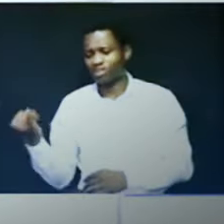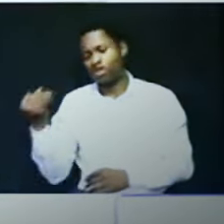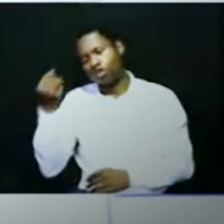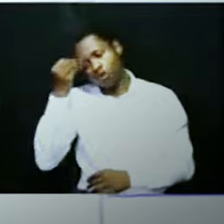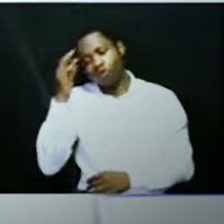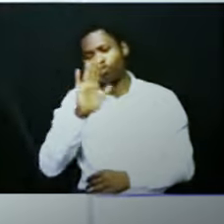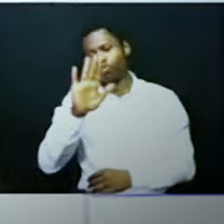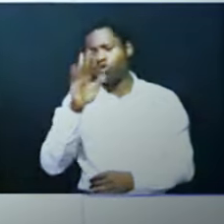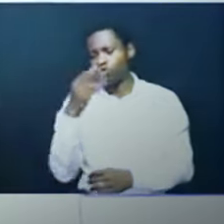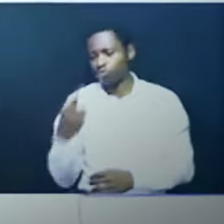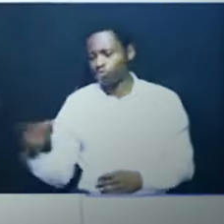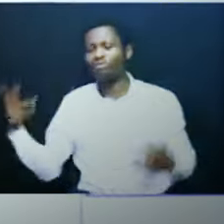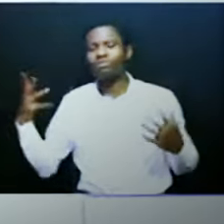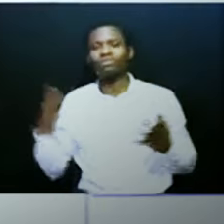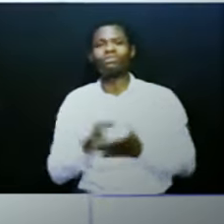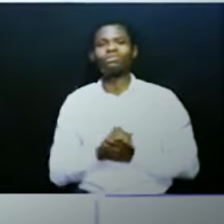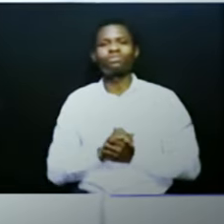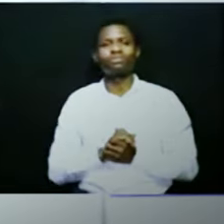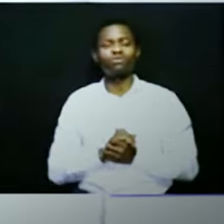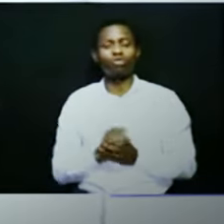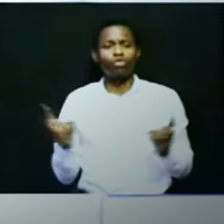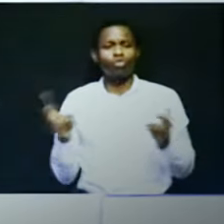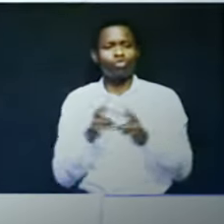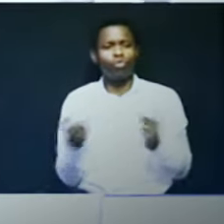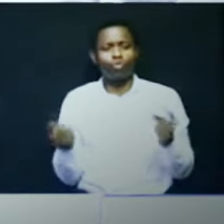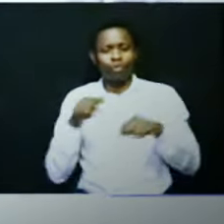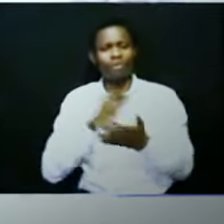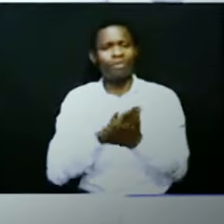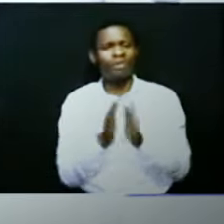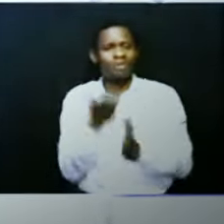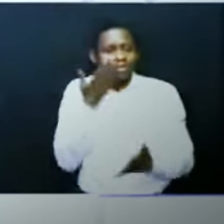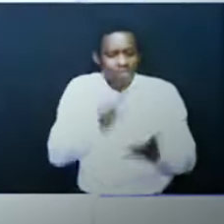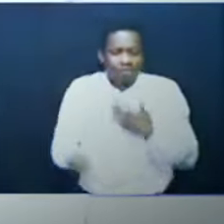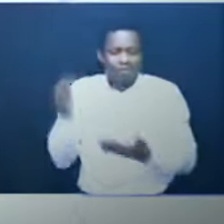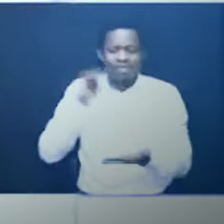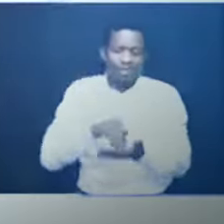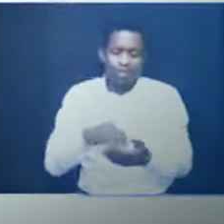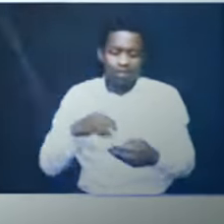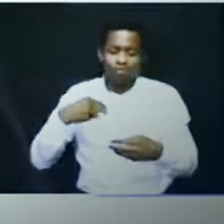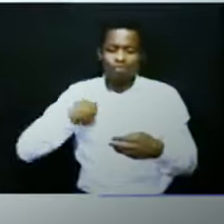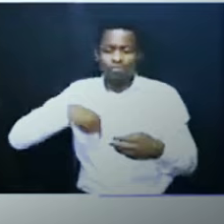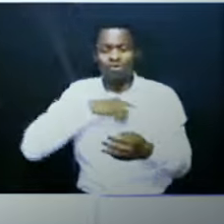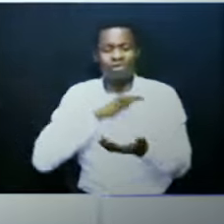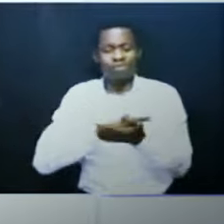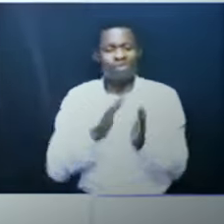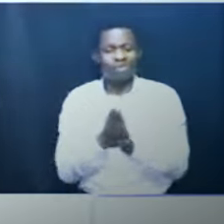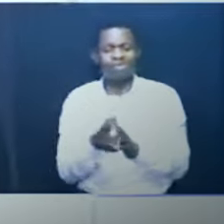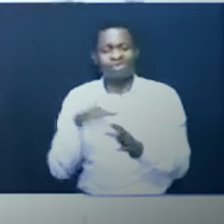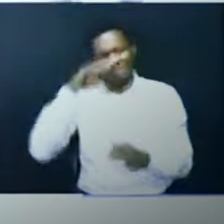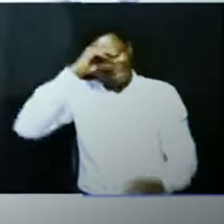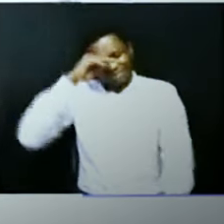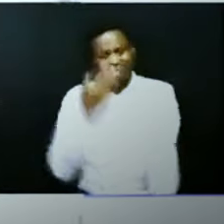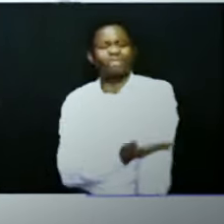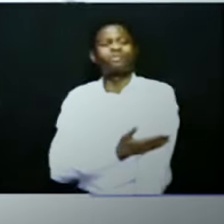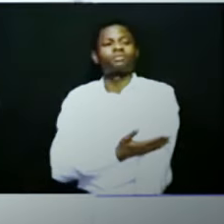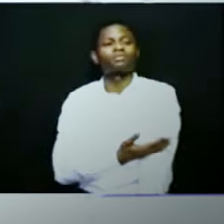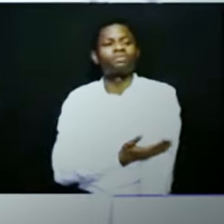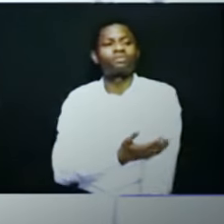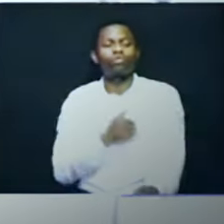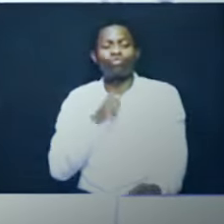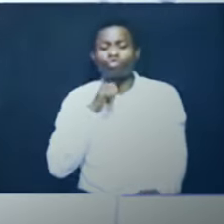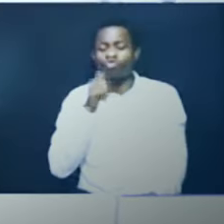heir. And so once we are born again, we have been made sons. We are